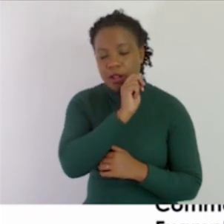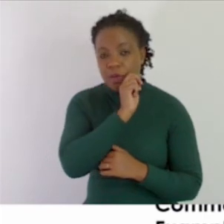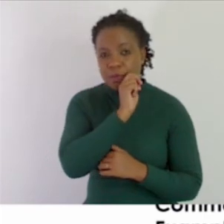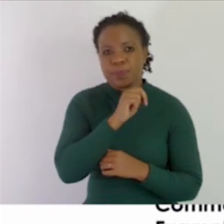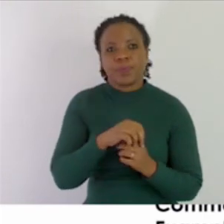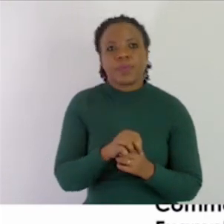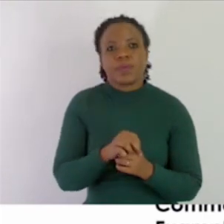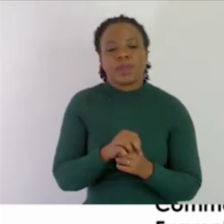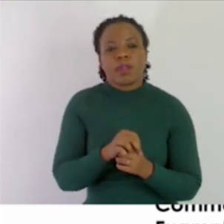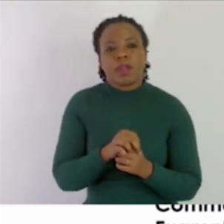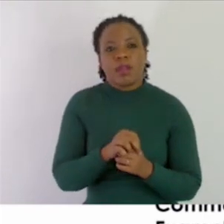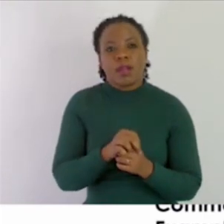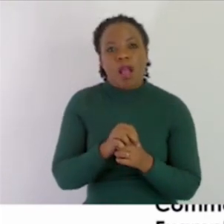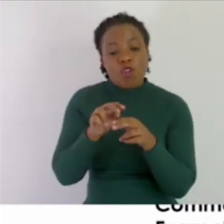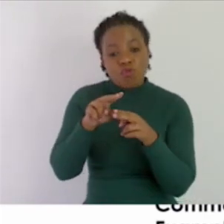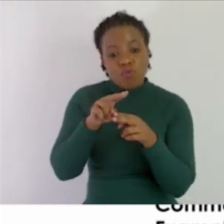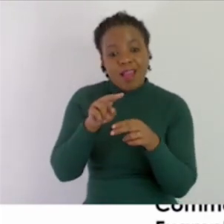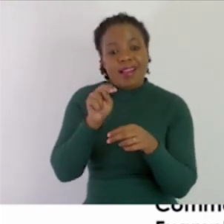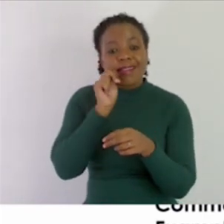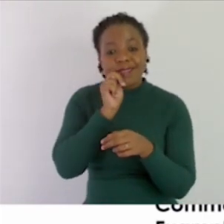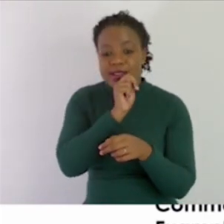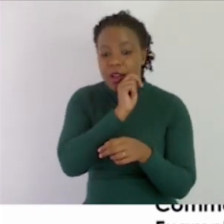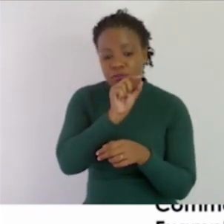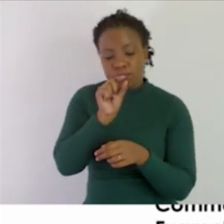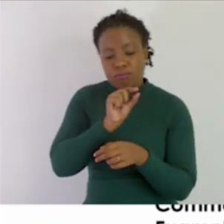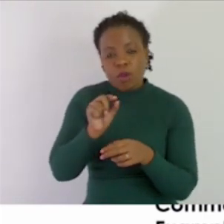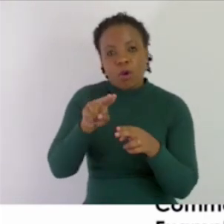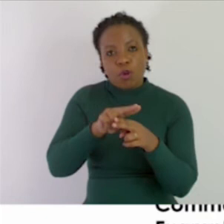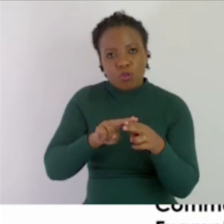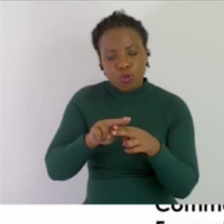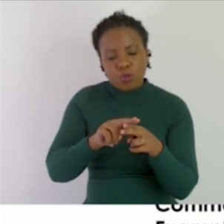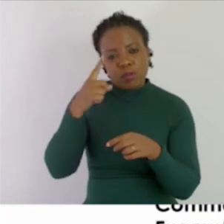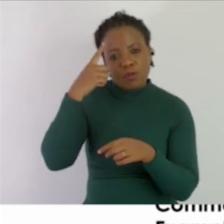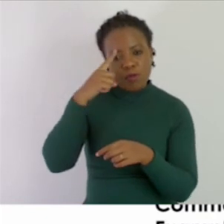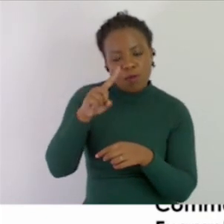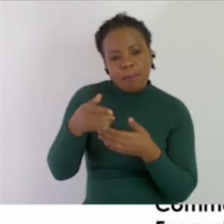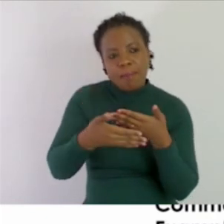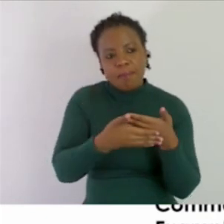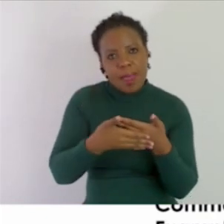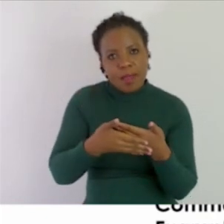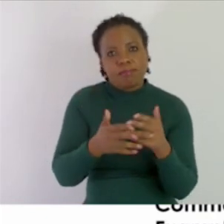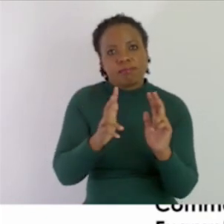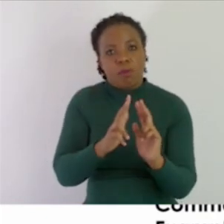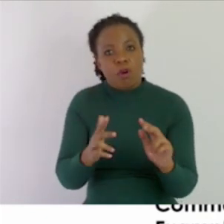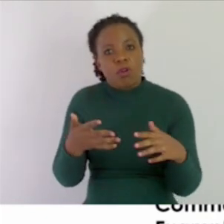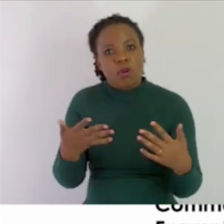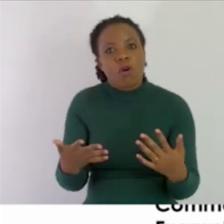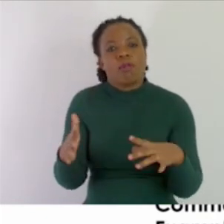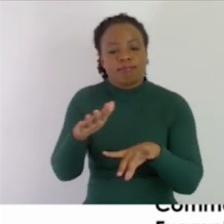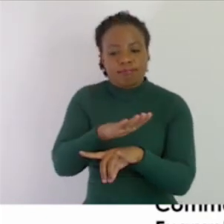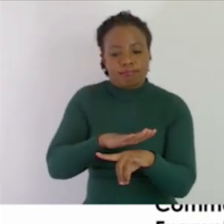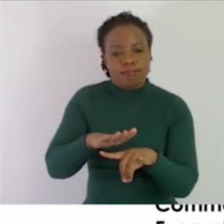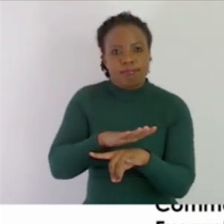are used for baby people and animals, or we